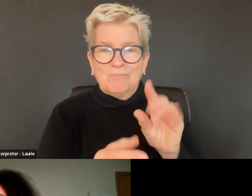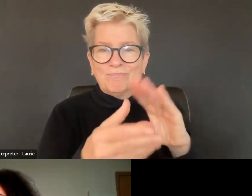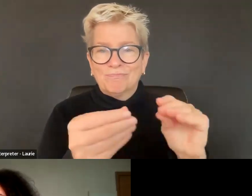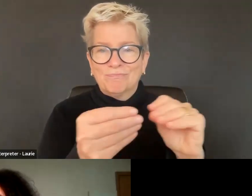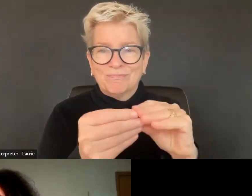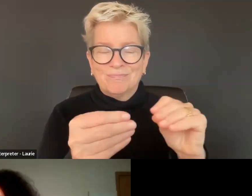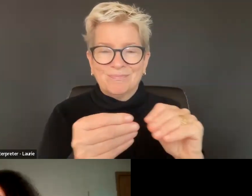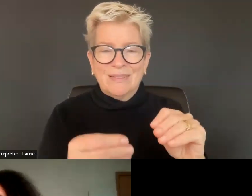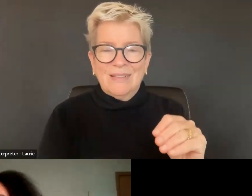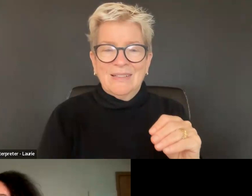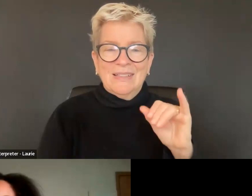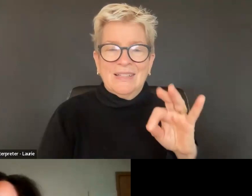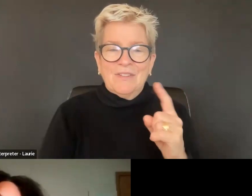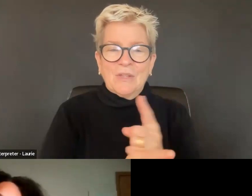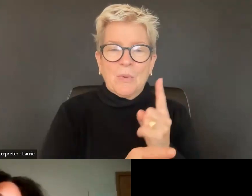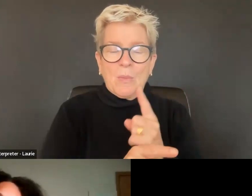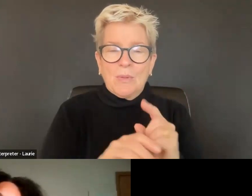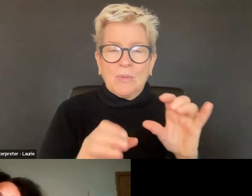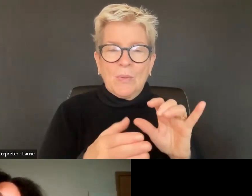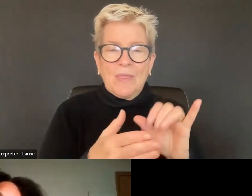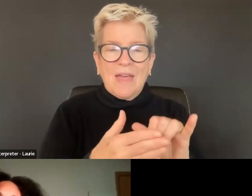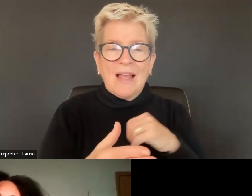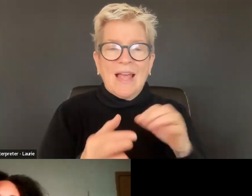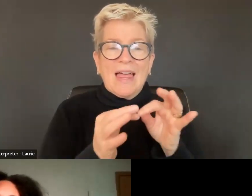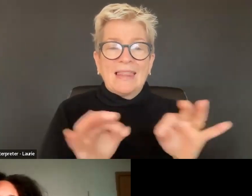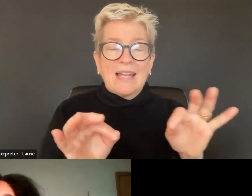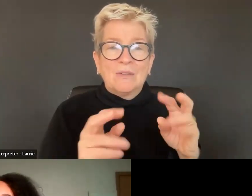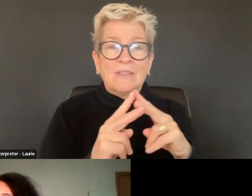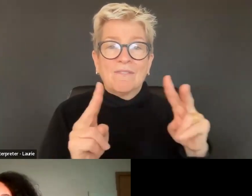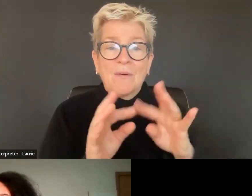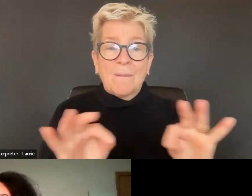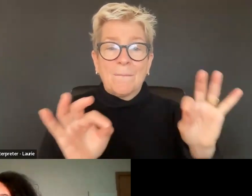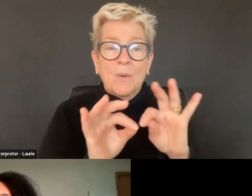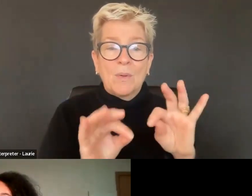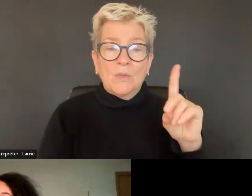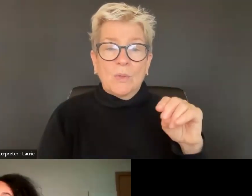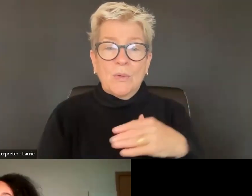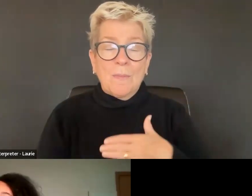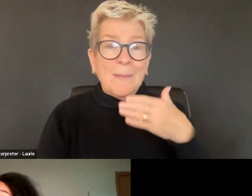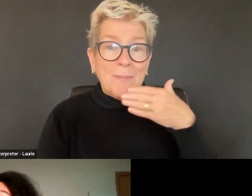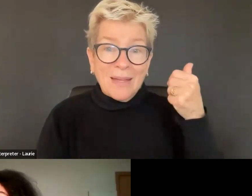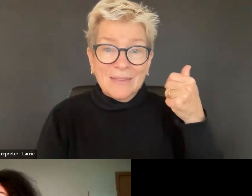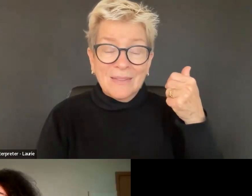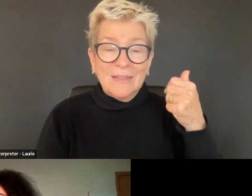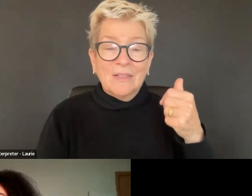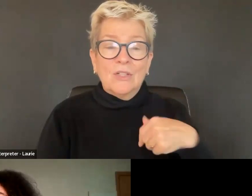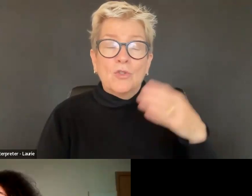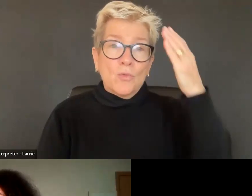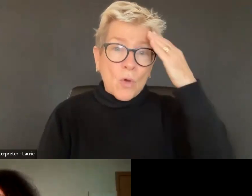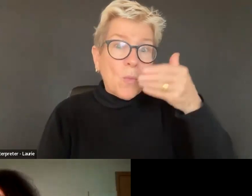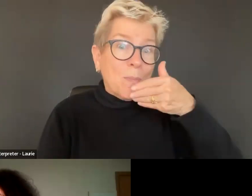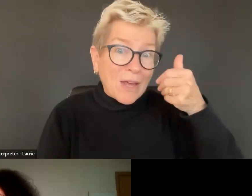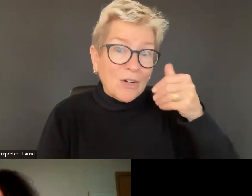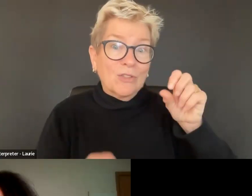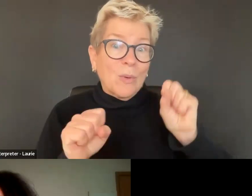share anything if it's appropriate to do so. And language is very important. And so I do my best to know better so that I